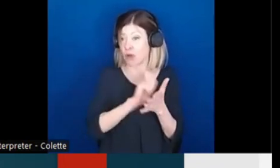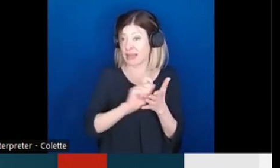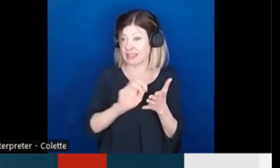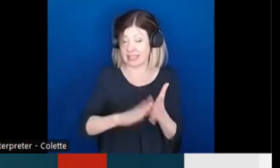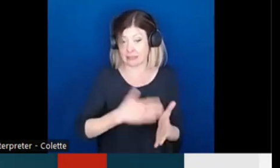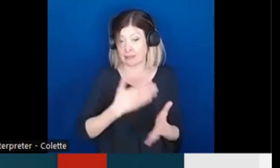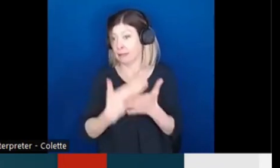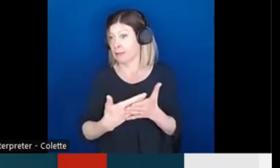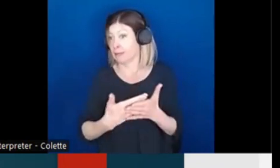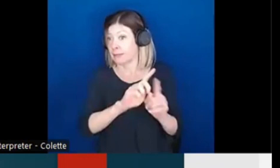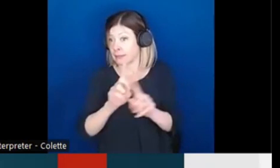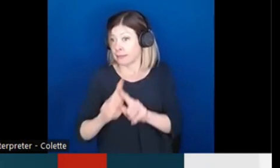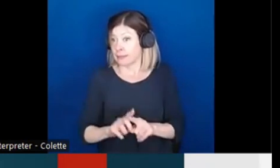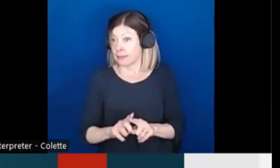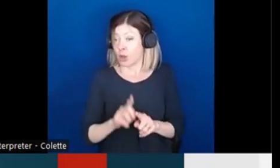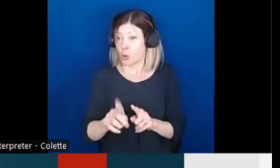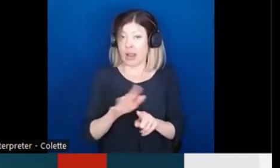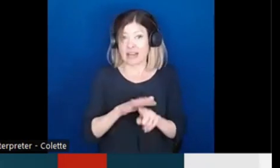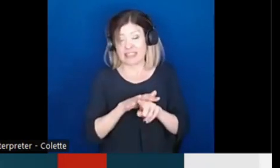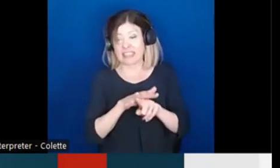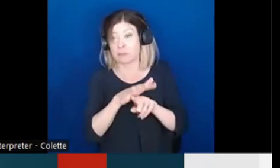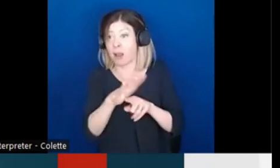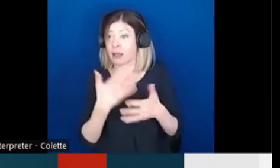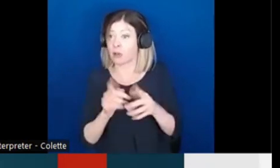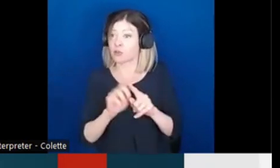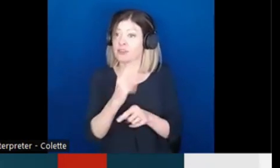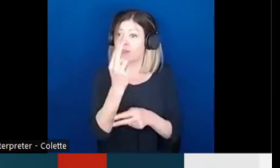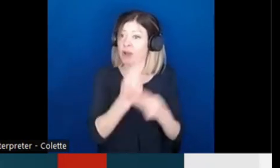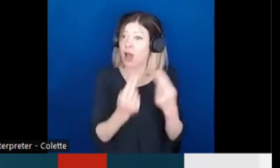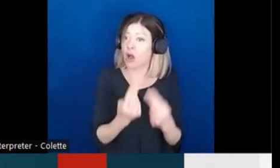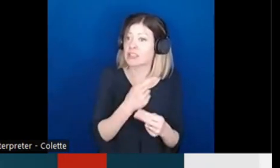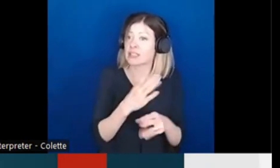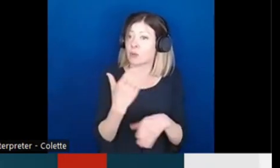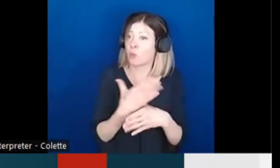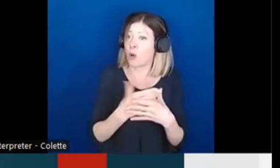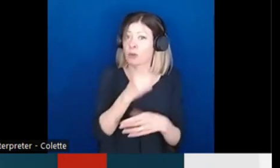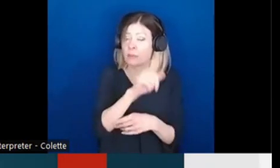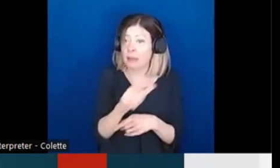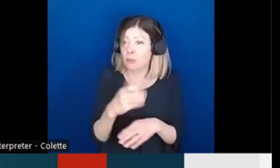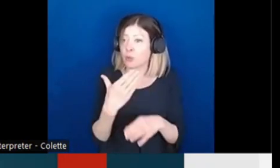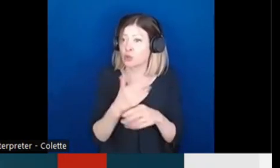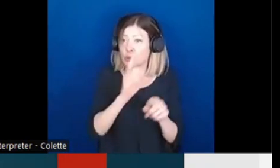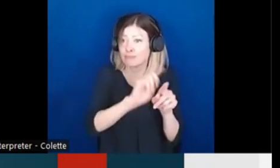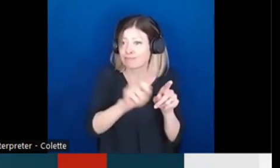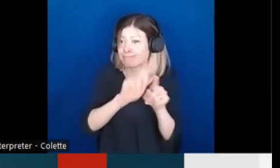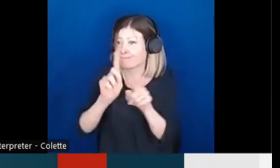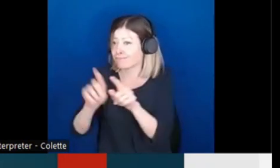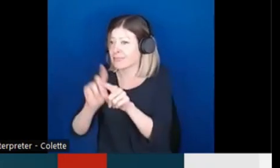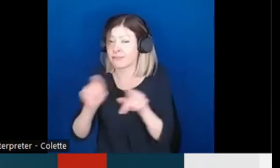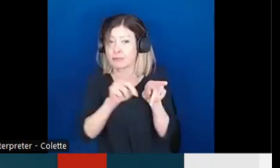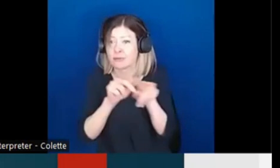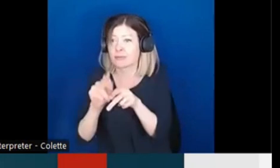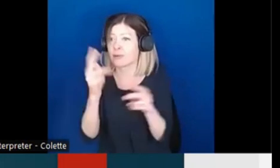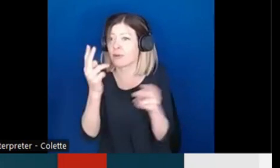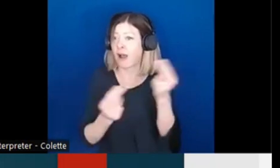inspires artists. We work with a lot of contemporary artists, and they come up with just amazing stuff,